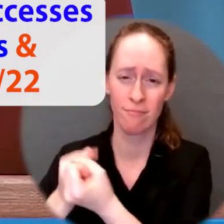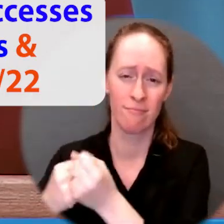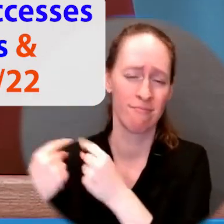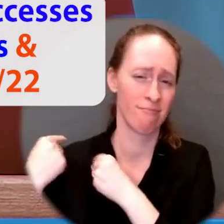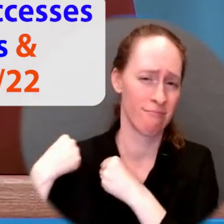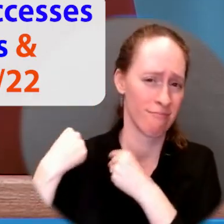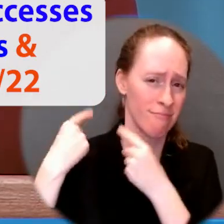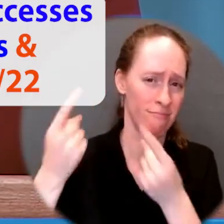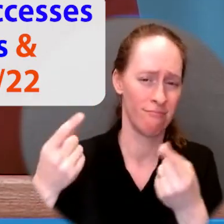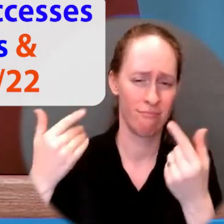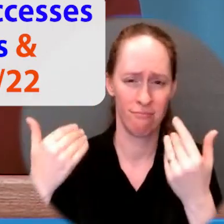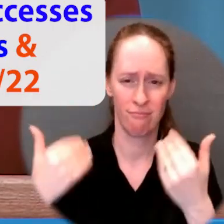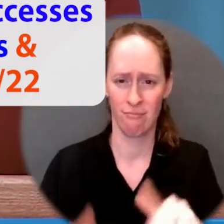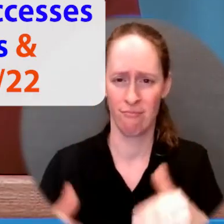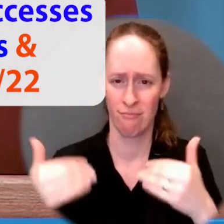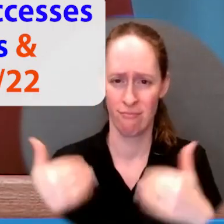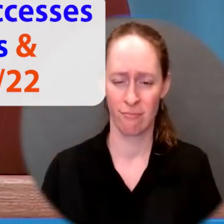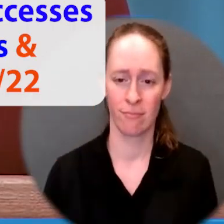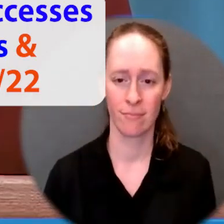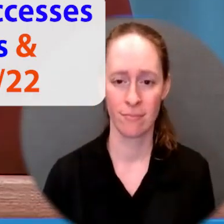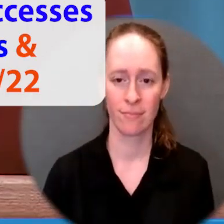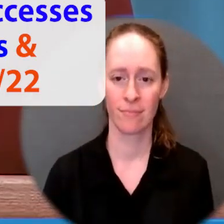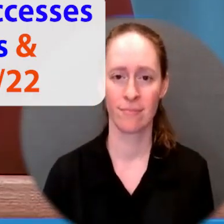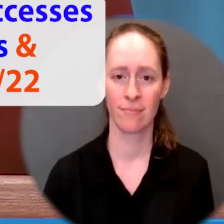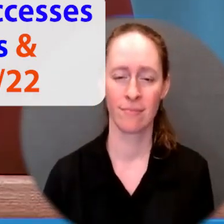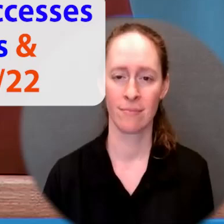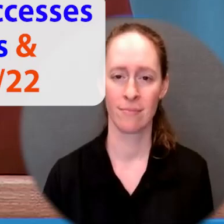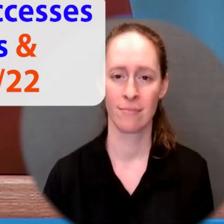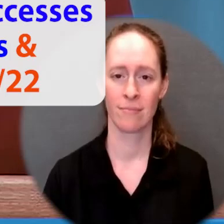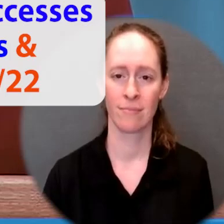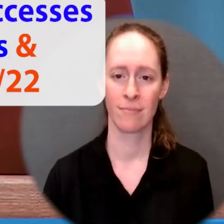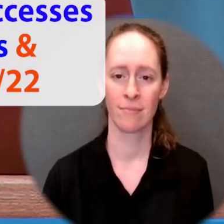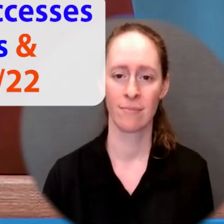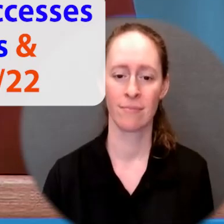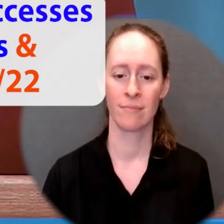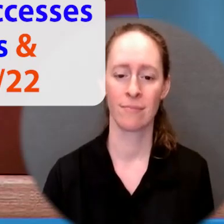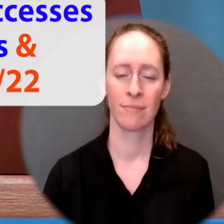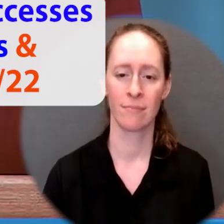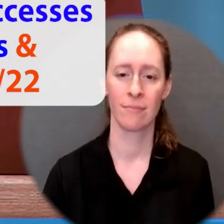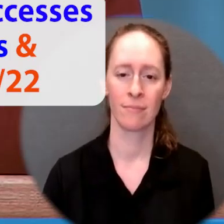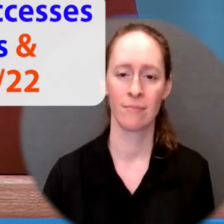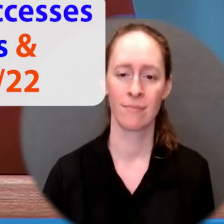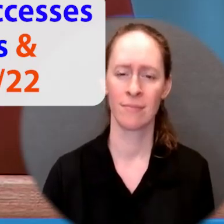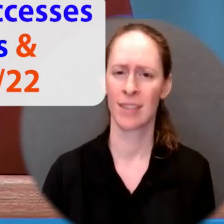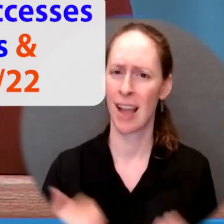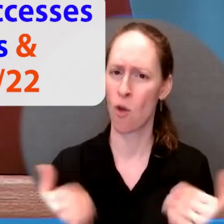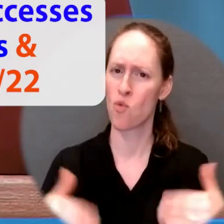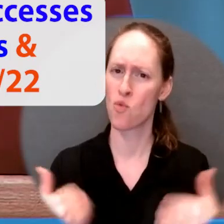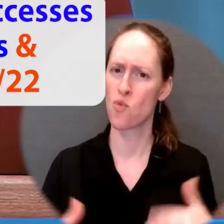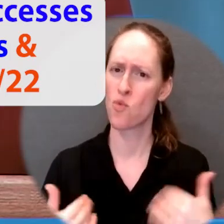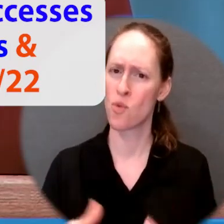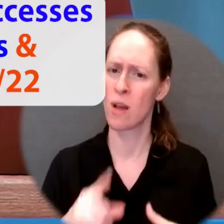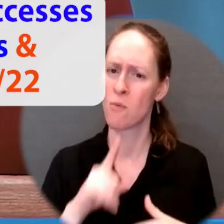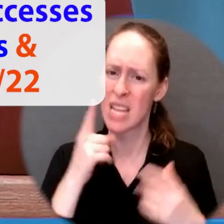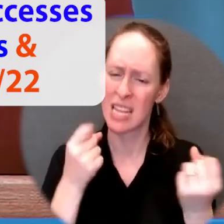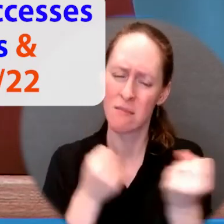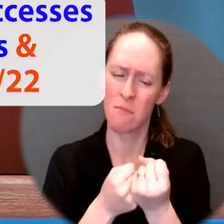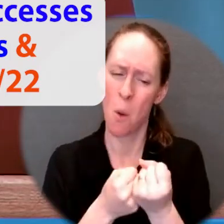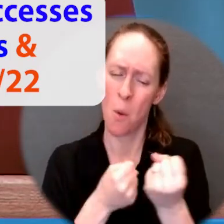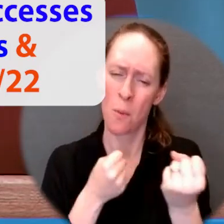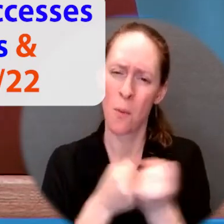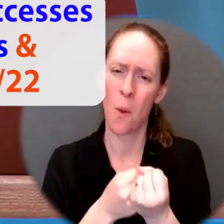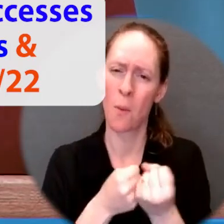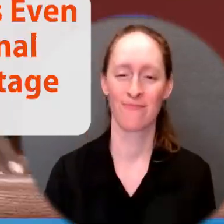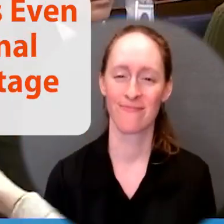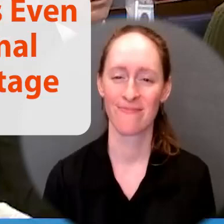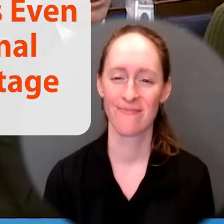The successes that they both have had in the clearly Biden-Harris administration on getting things done for the American people when it comes